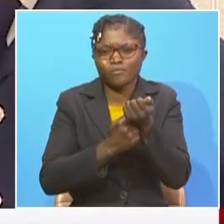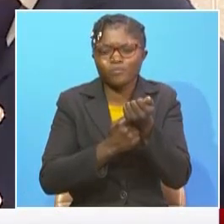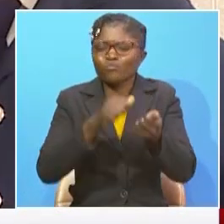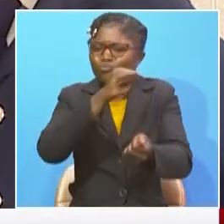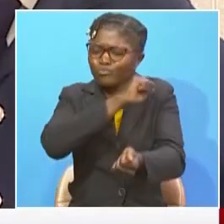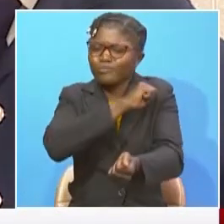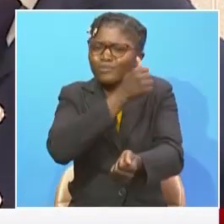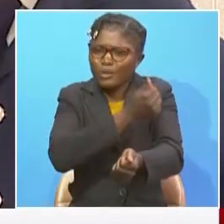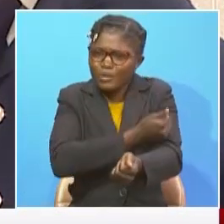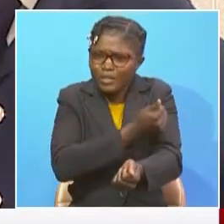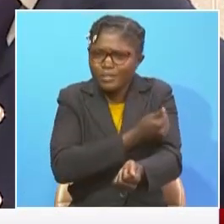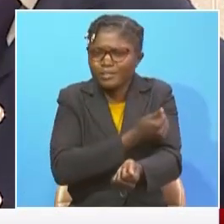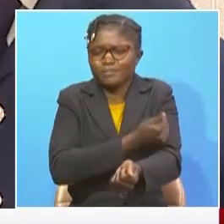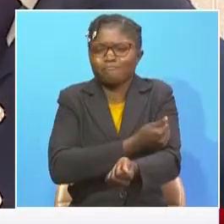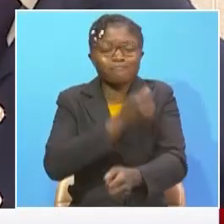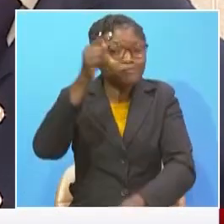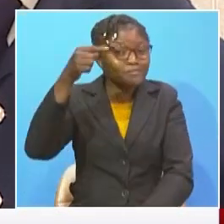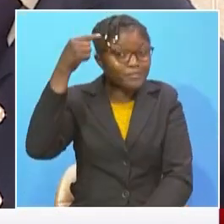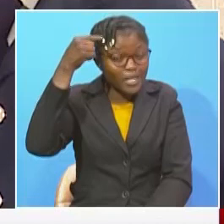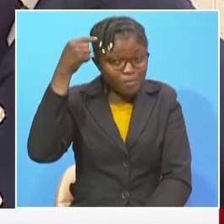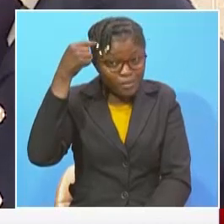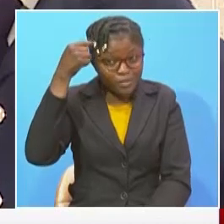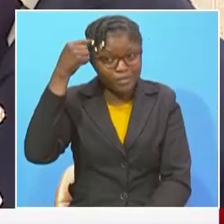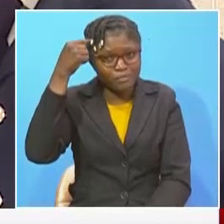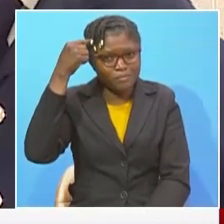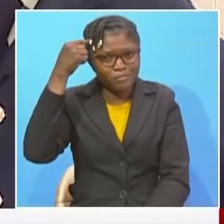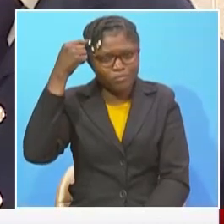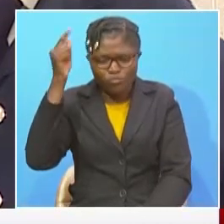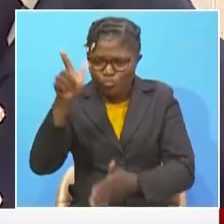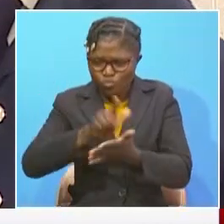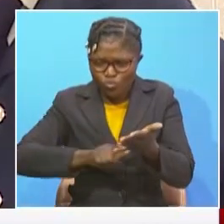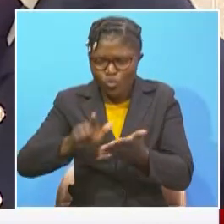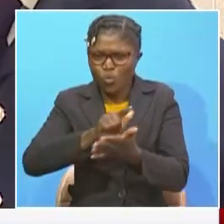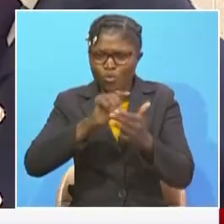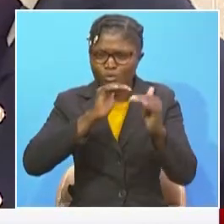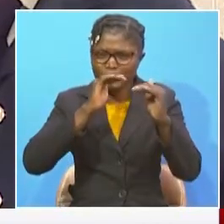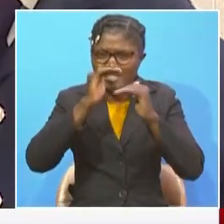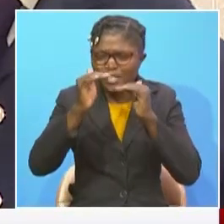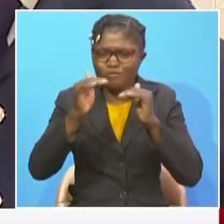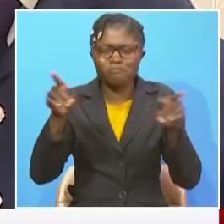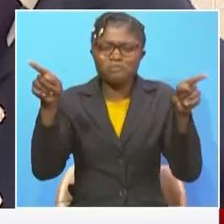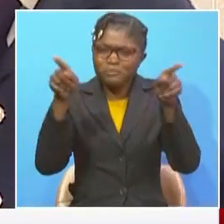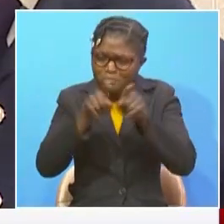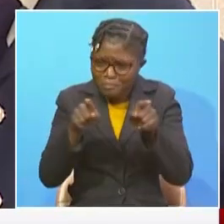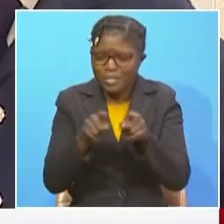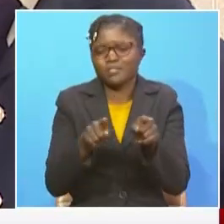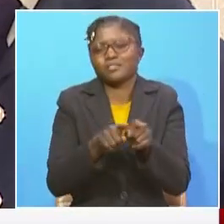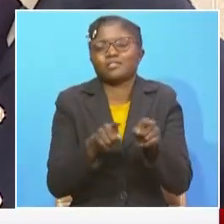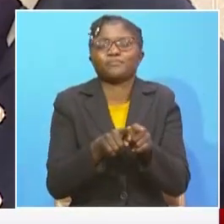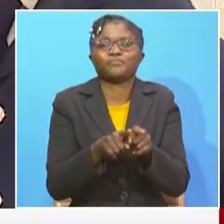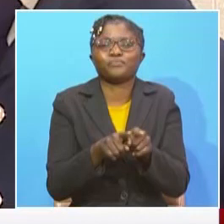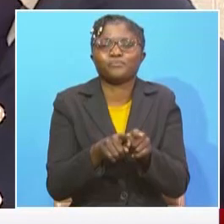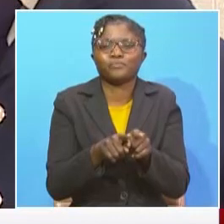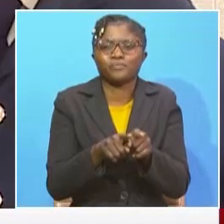authorities as government at the local level to mitigate the regulatory uncertainties